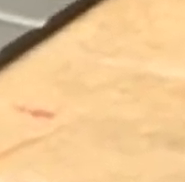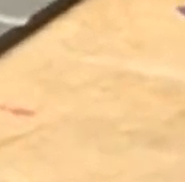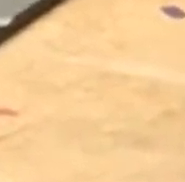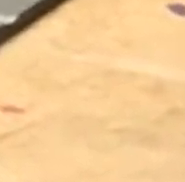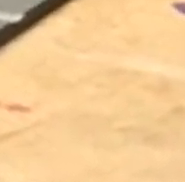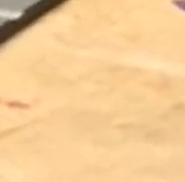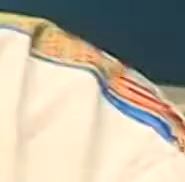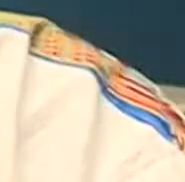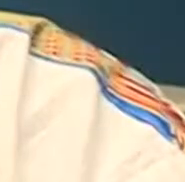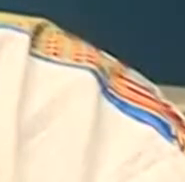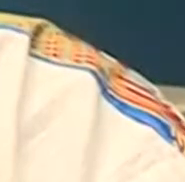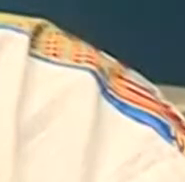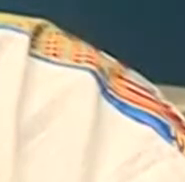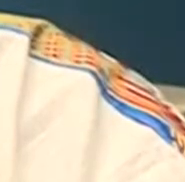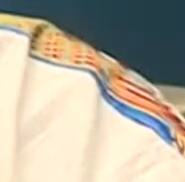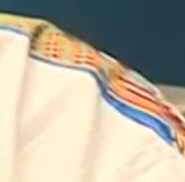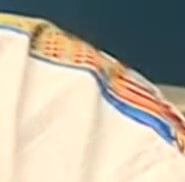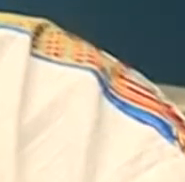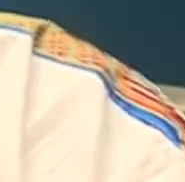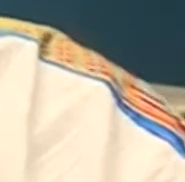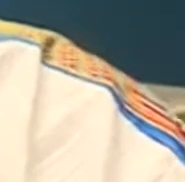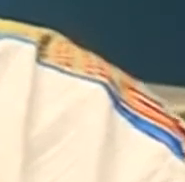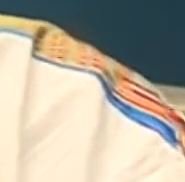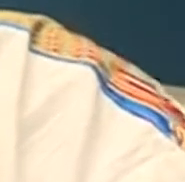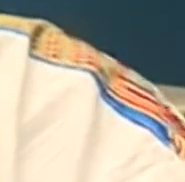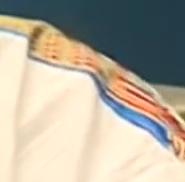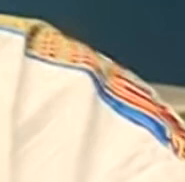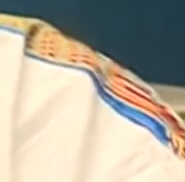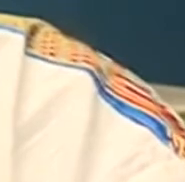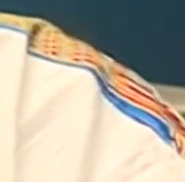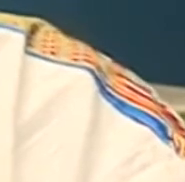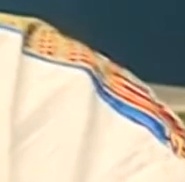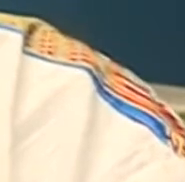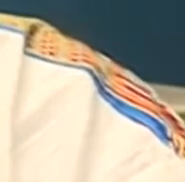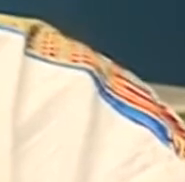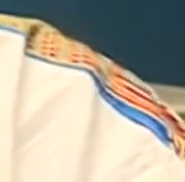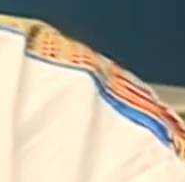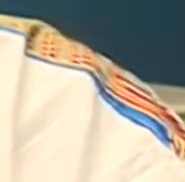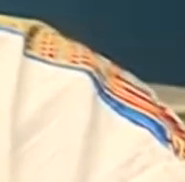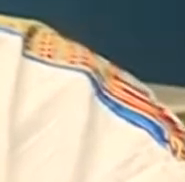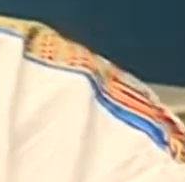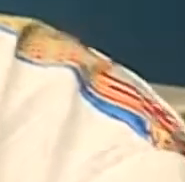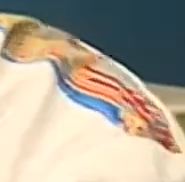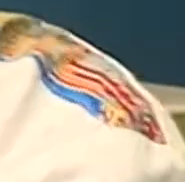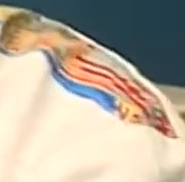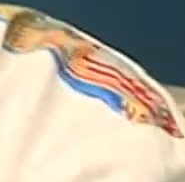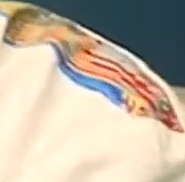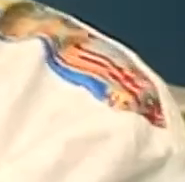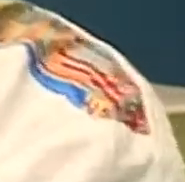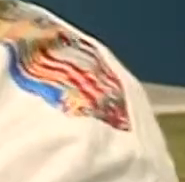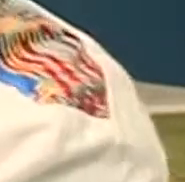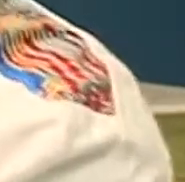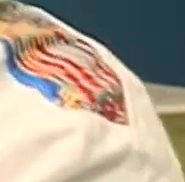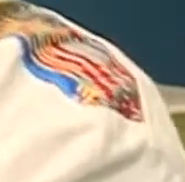had to abandon my, the works that I was doing. One time I was a court clerk.